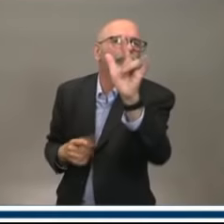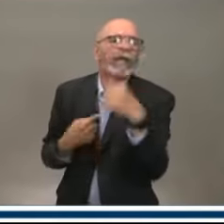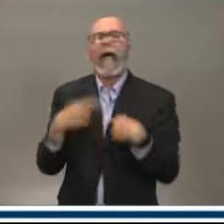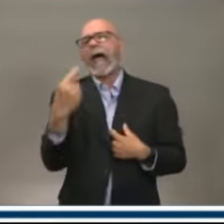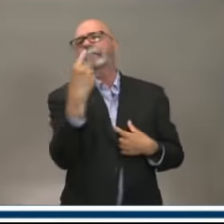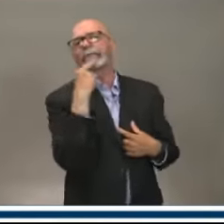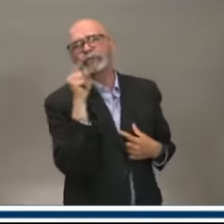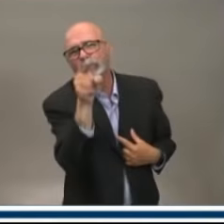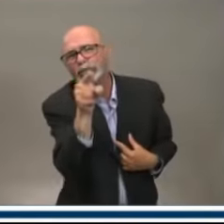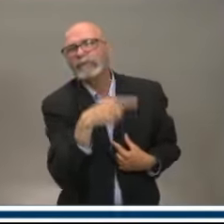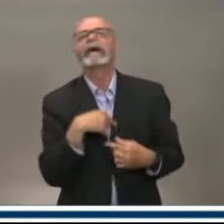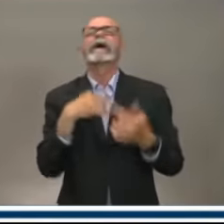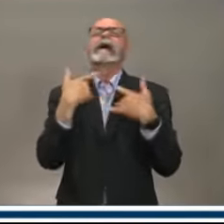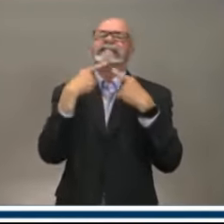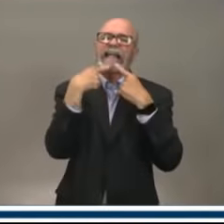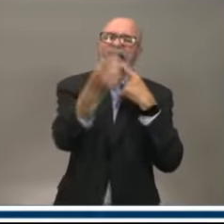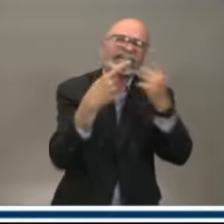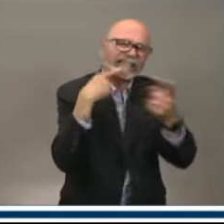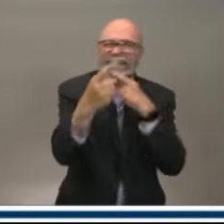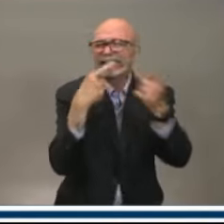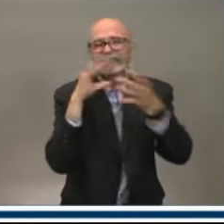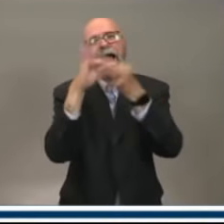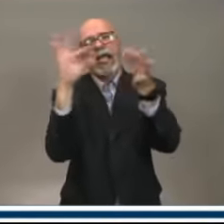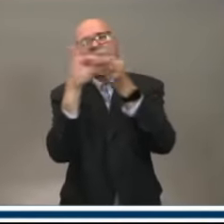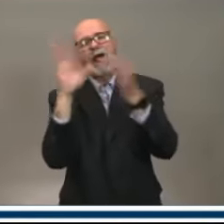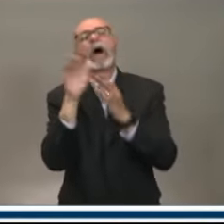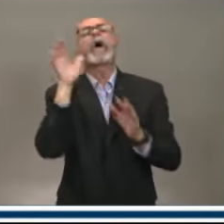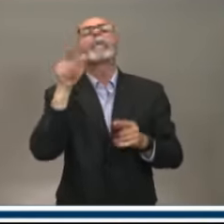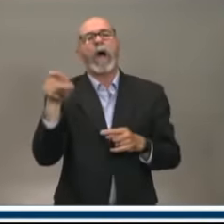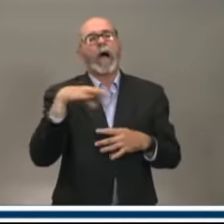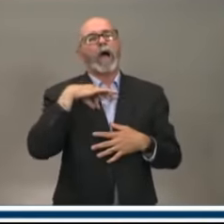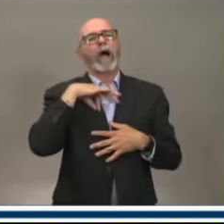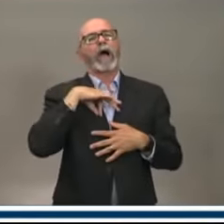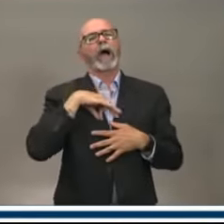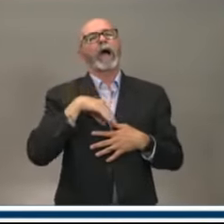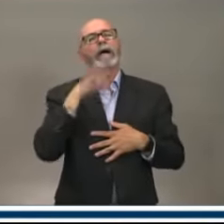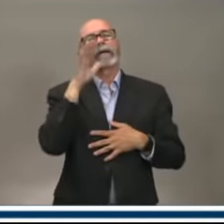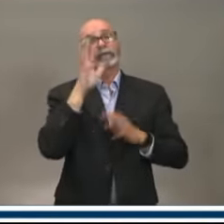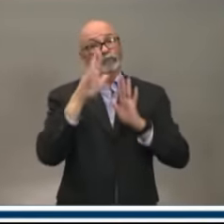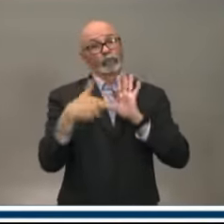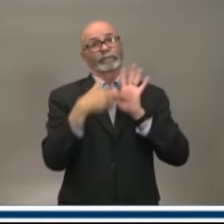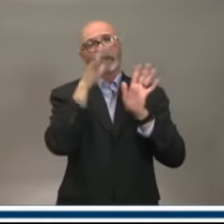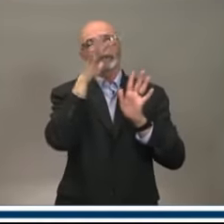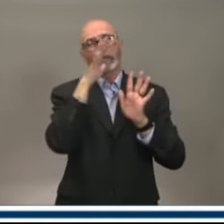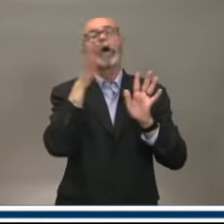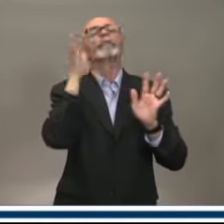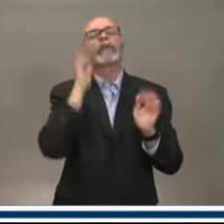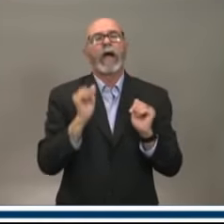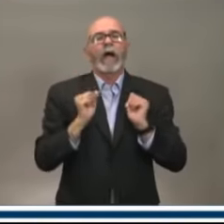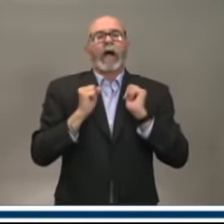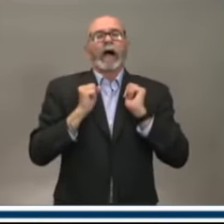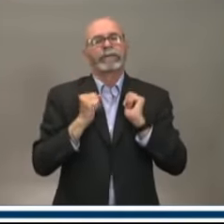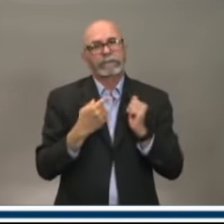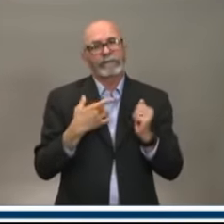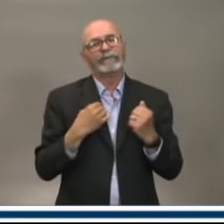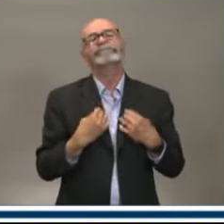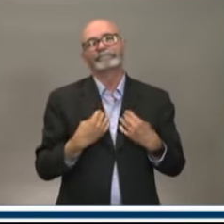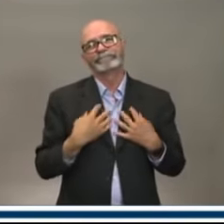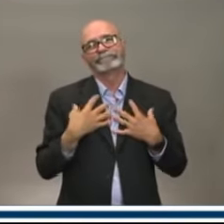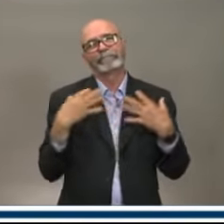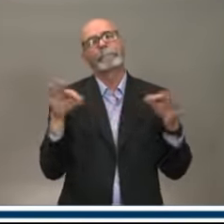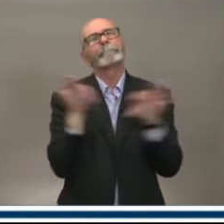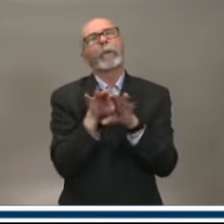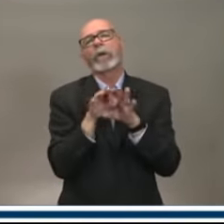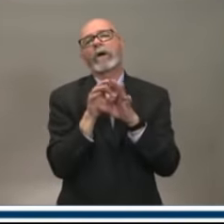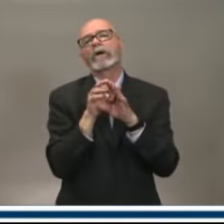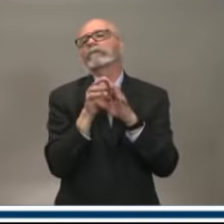Our mothers, those who take on the role, are among the most important people in our lives. They help shape us, they help